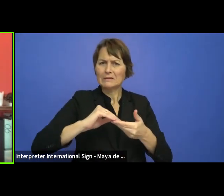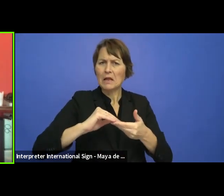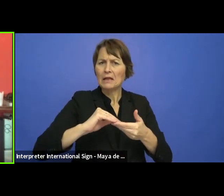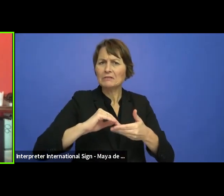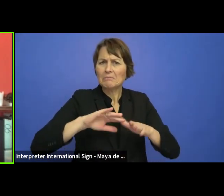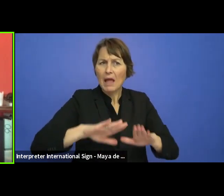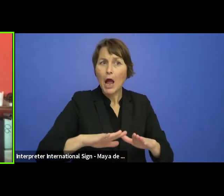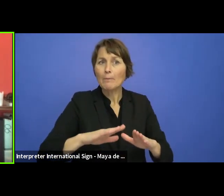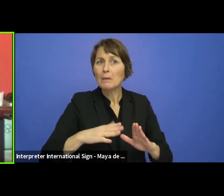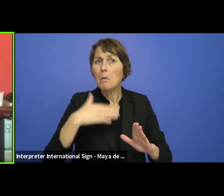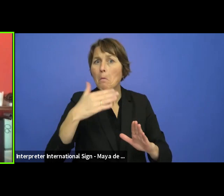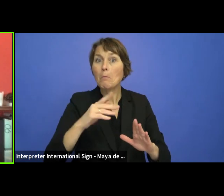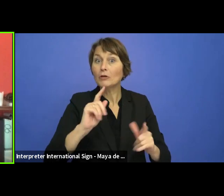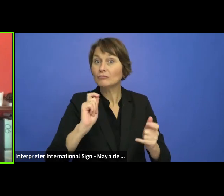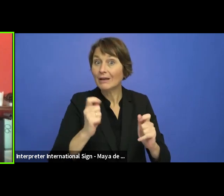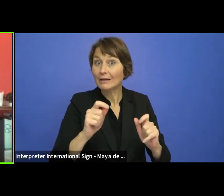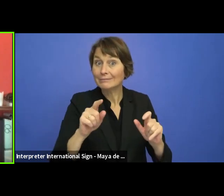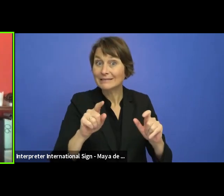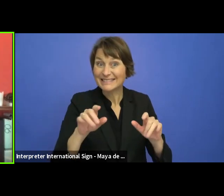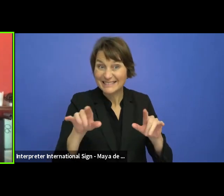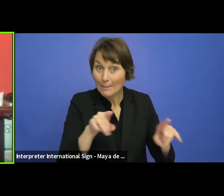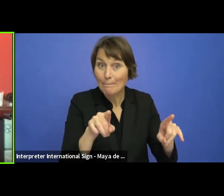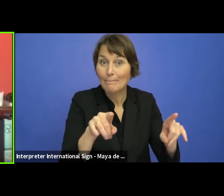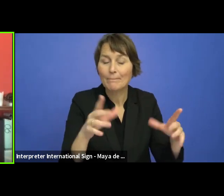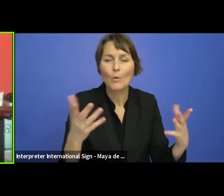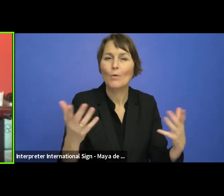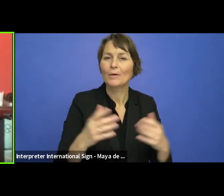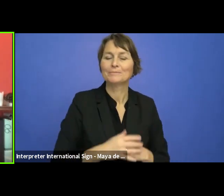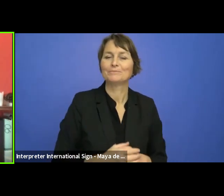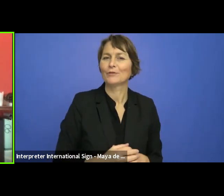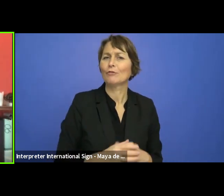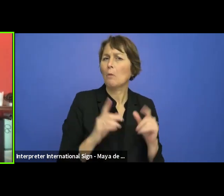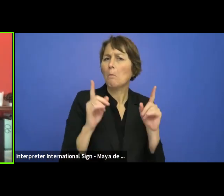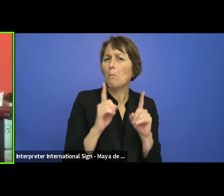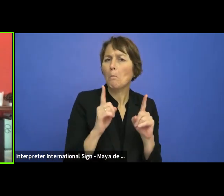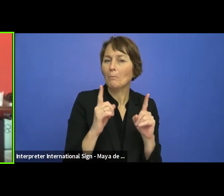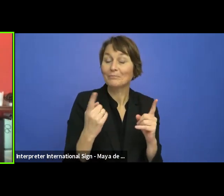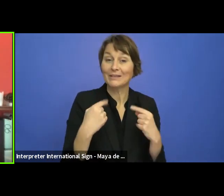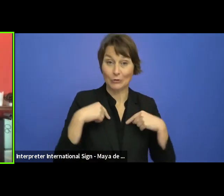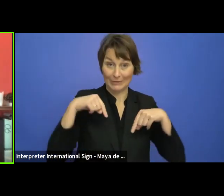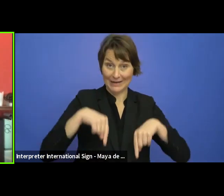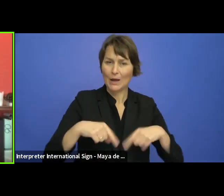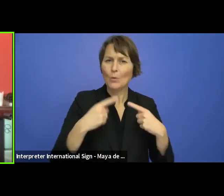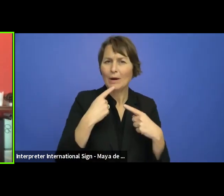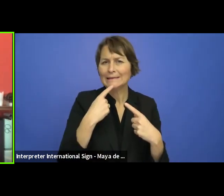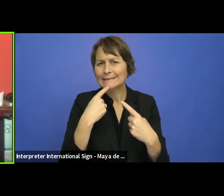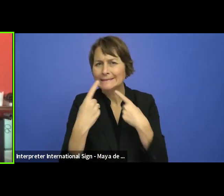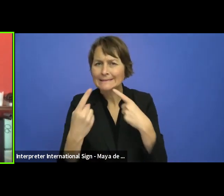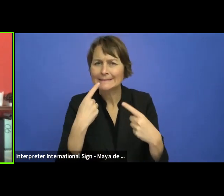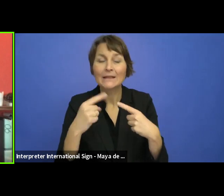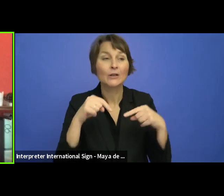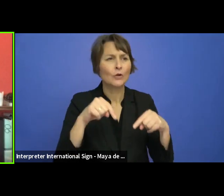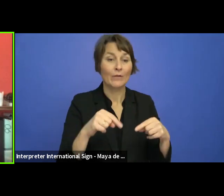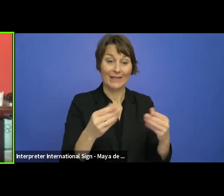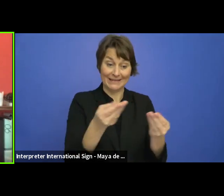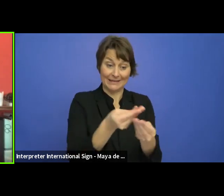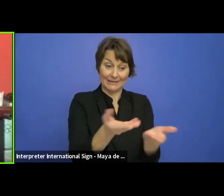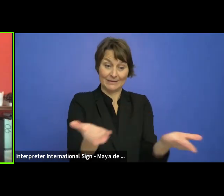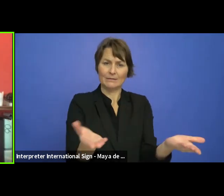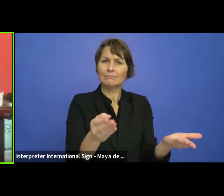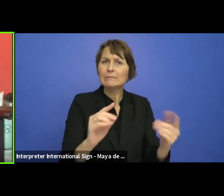short, we want to discuss whether we are faced with a challenge or whether we should look at it as